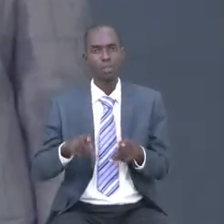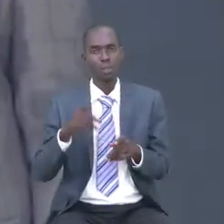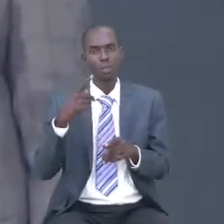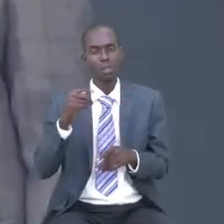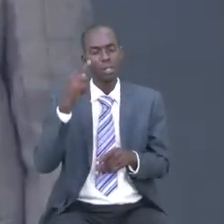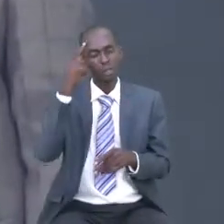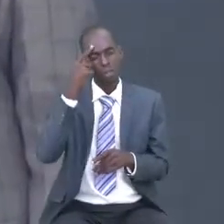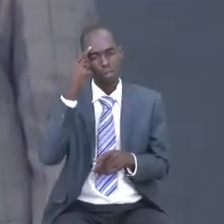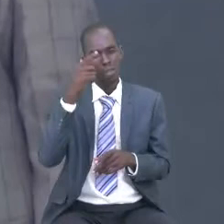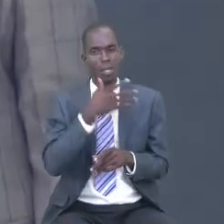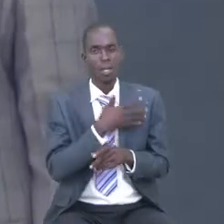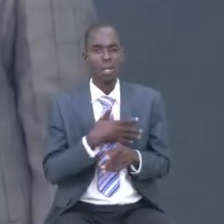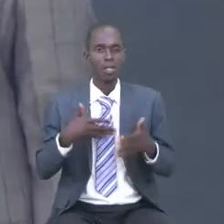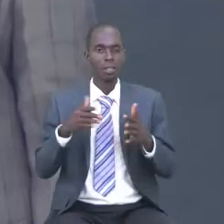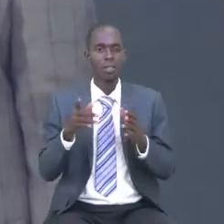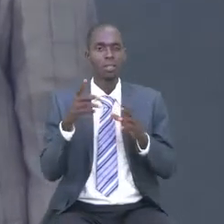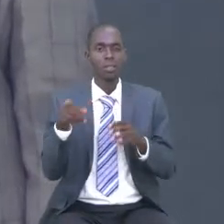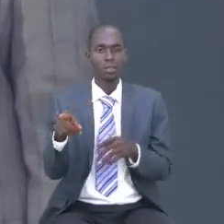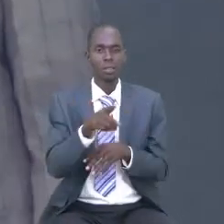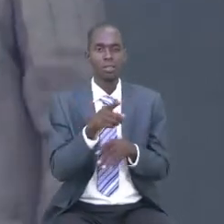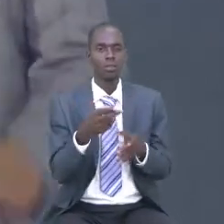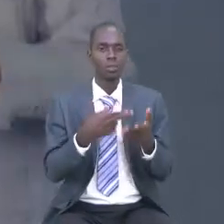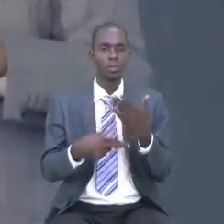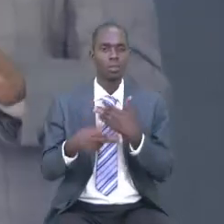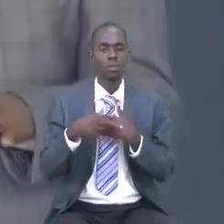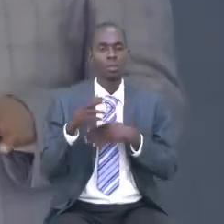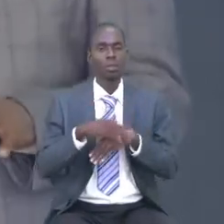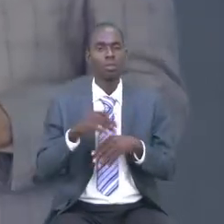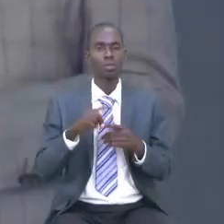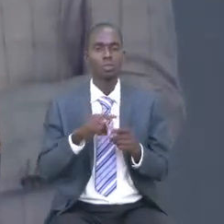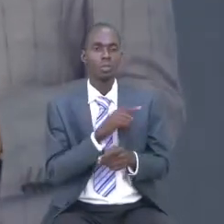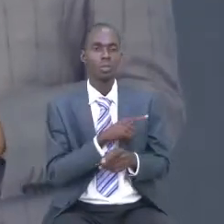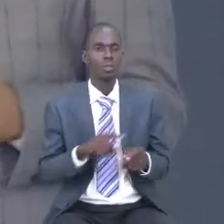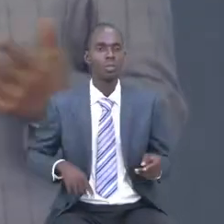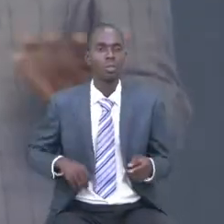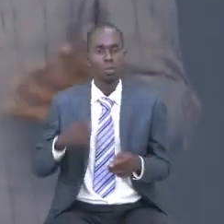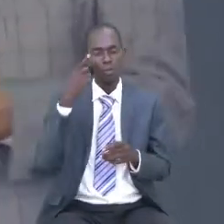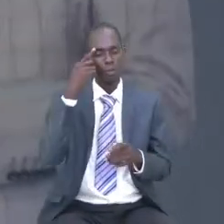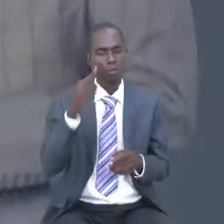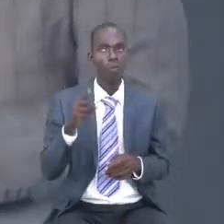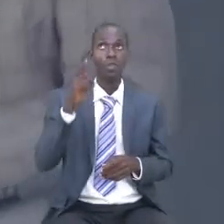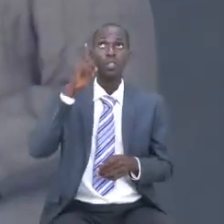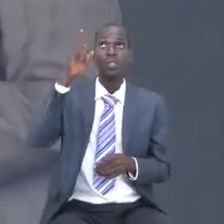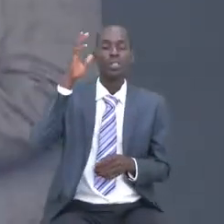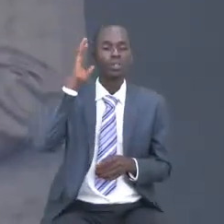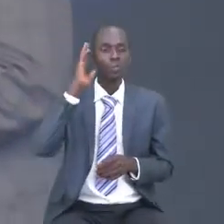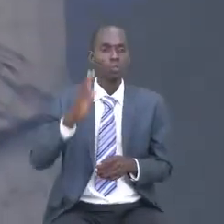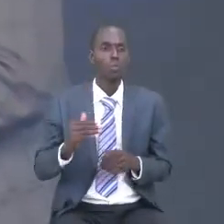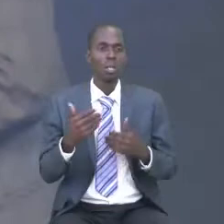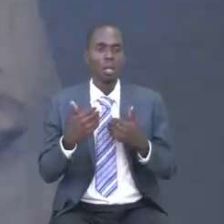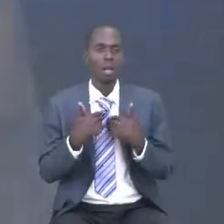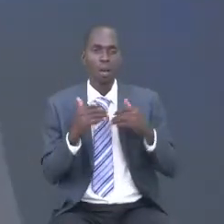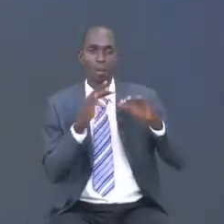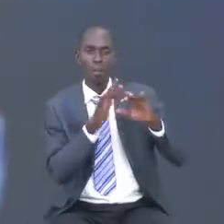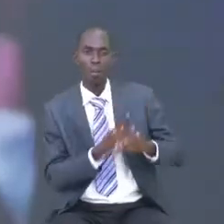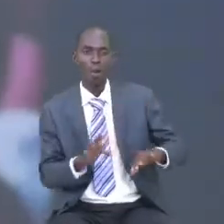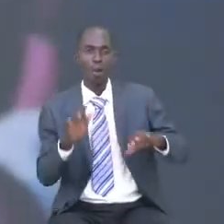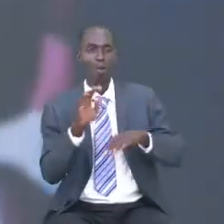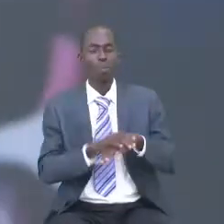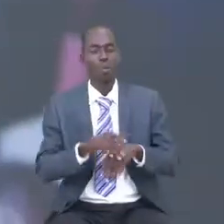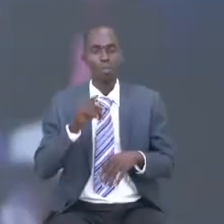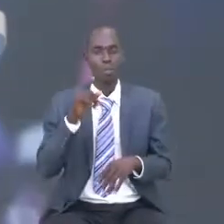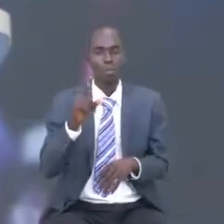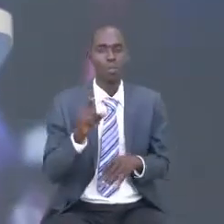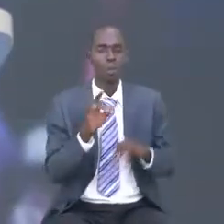let him return unto the Lord, for he will have mercy upon him.